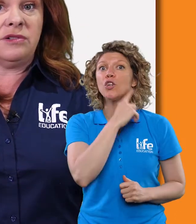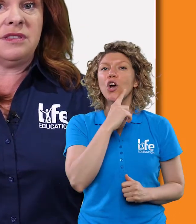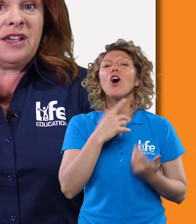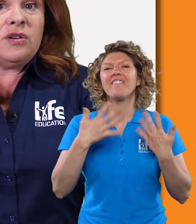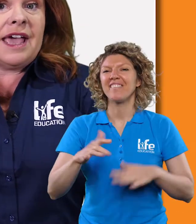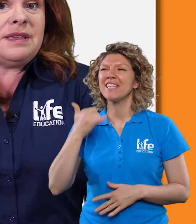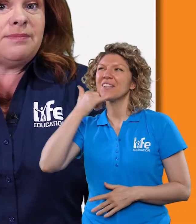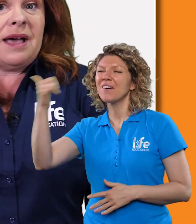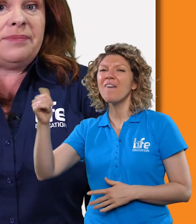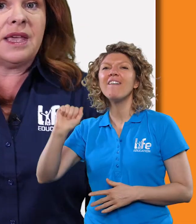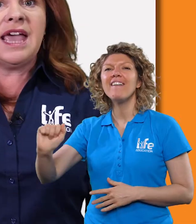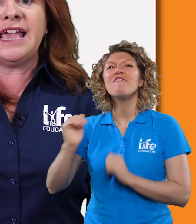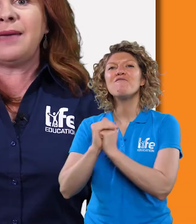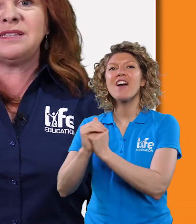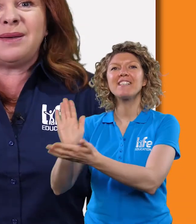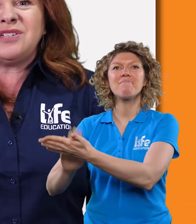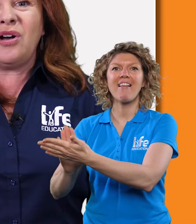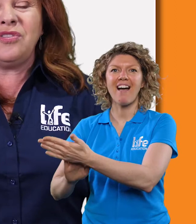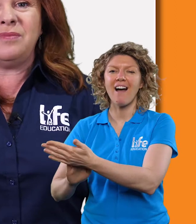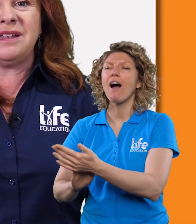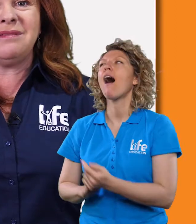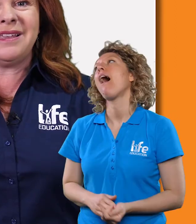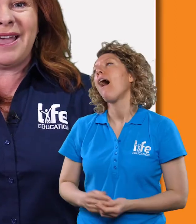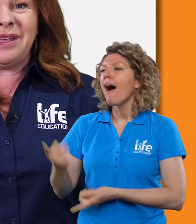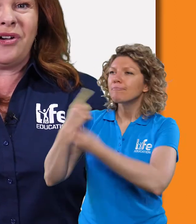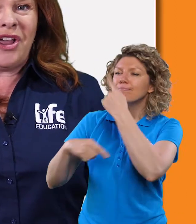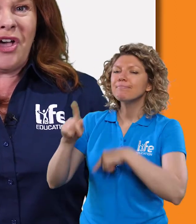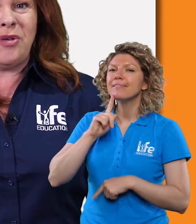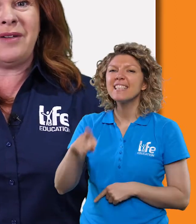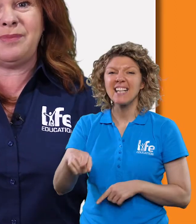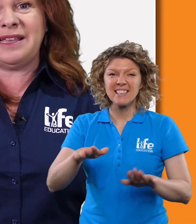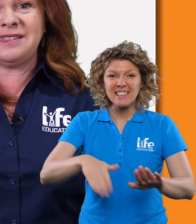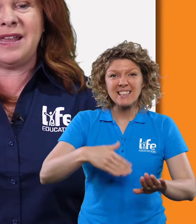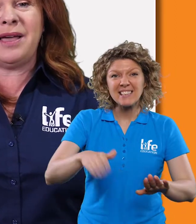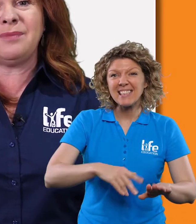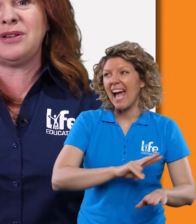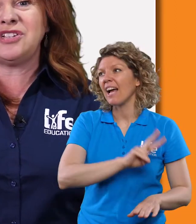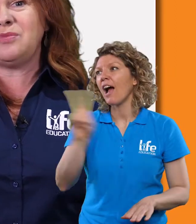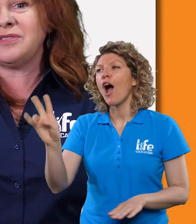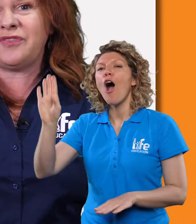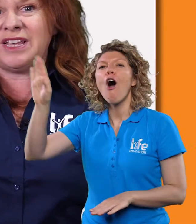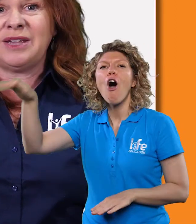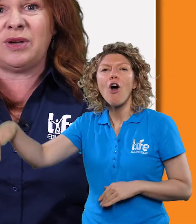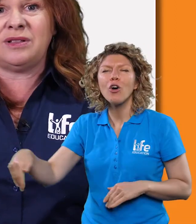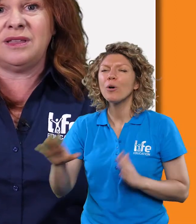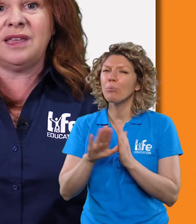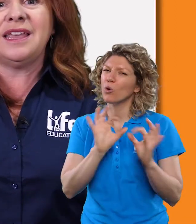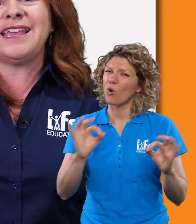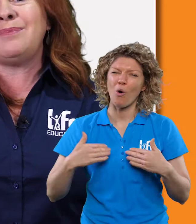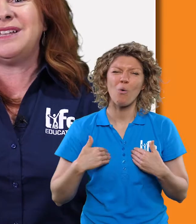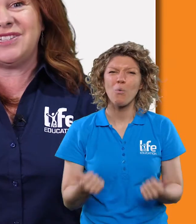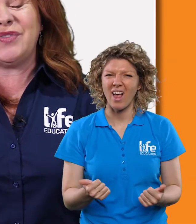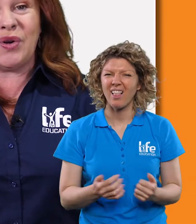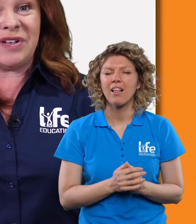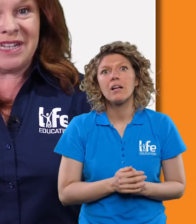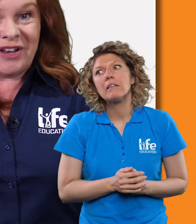an adult. They called Gabby's mum. And Gabby's mum told them that Gabby had gone home after being at the skate park because she wasn't feeling well.